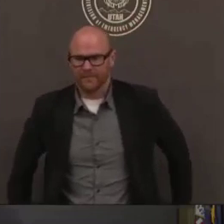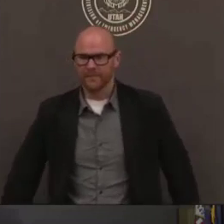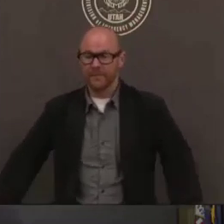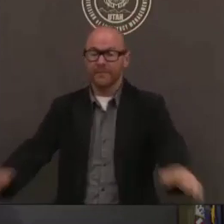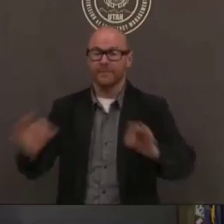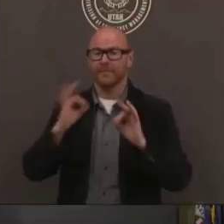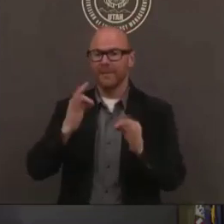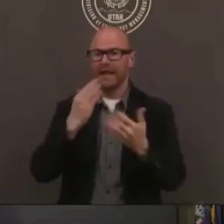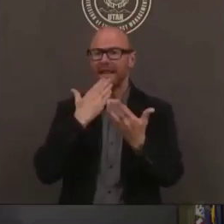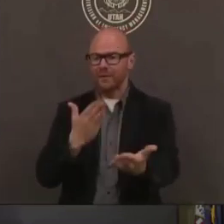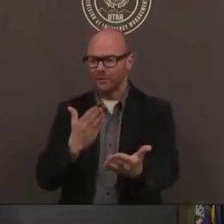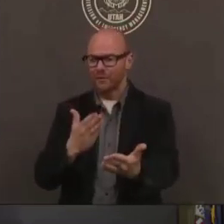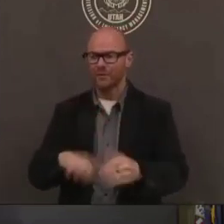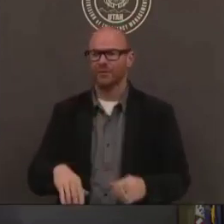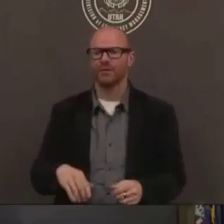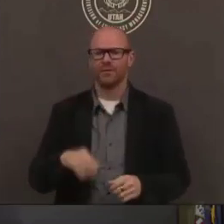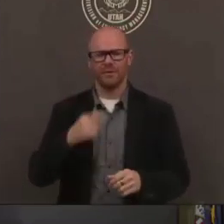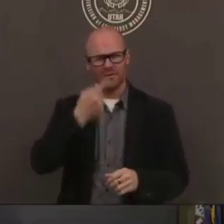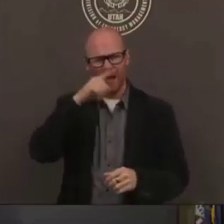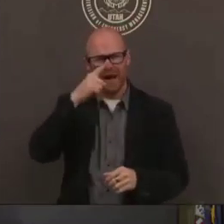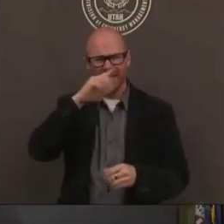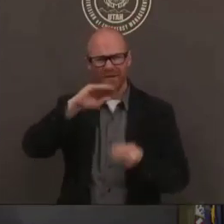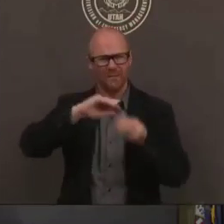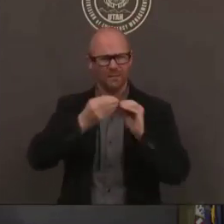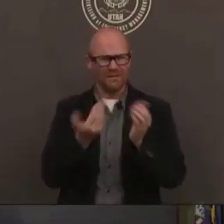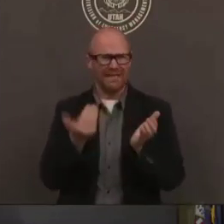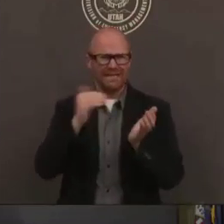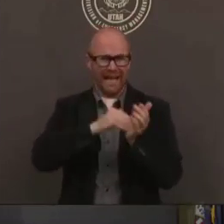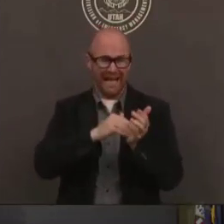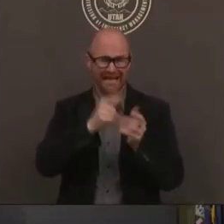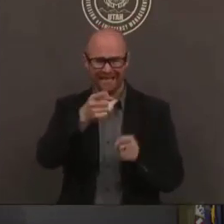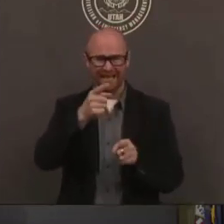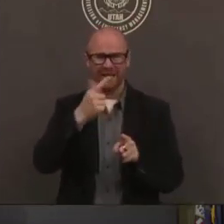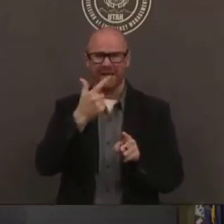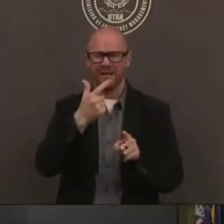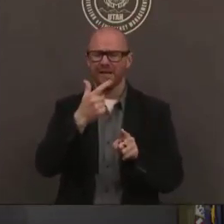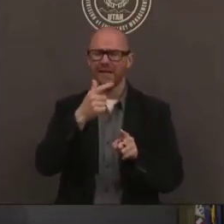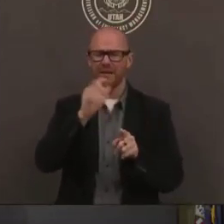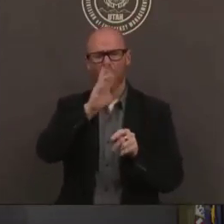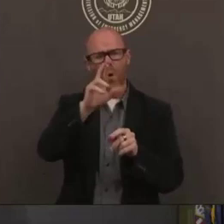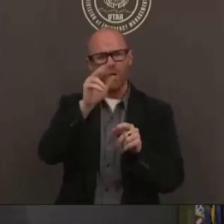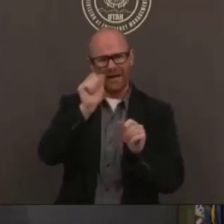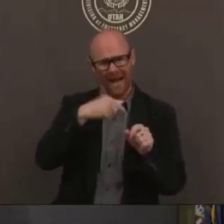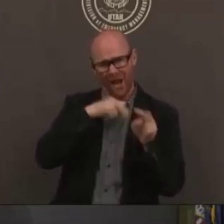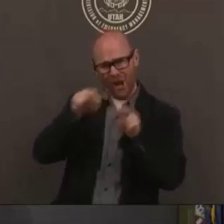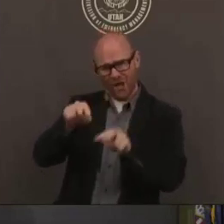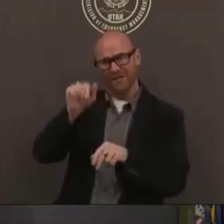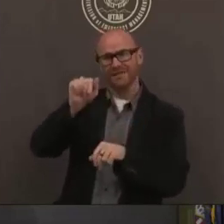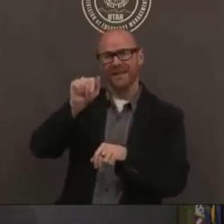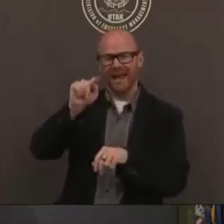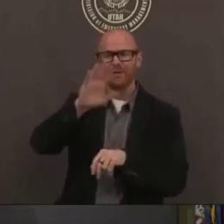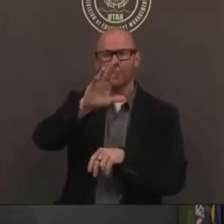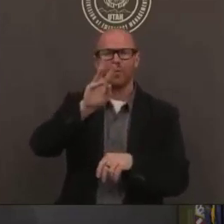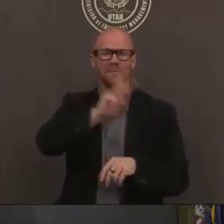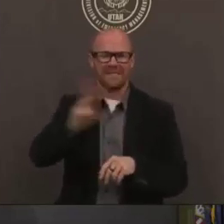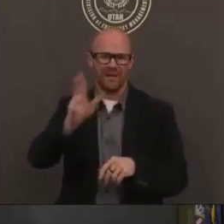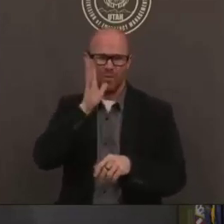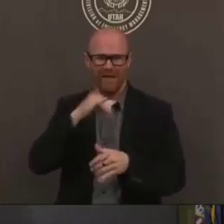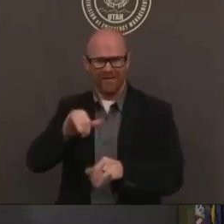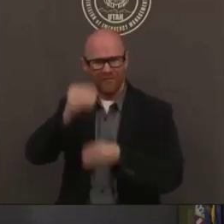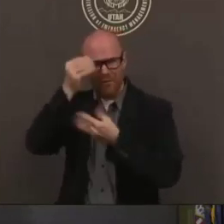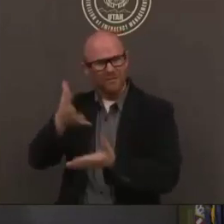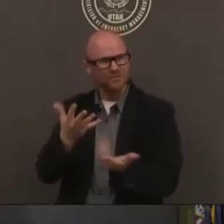Thank you. Can we get those numbers again, or are they going to be available from GoEd after this press conference? And